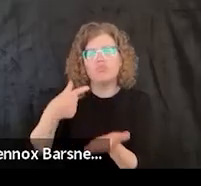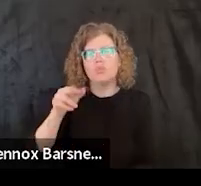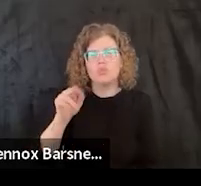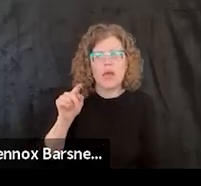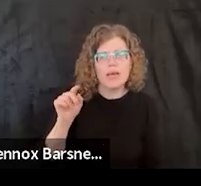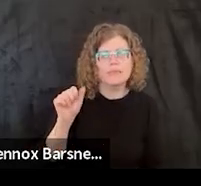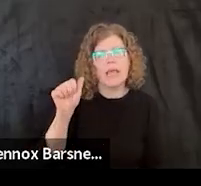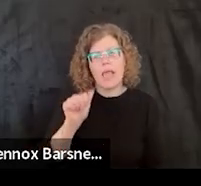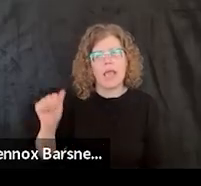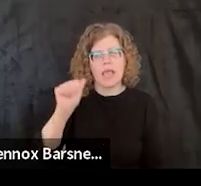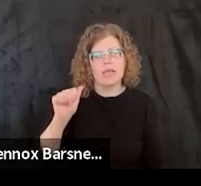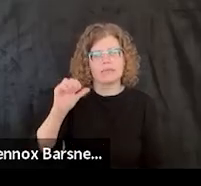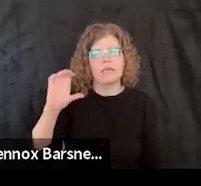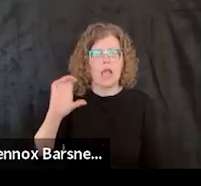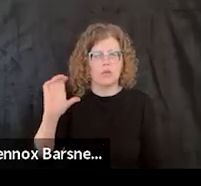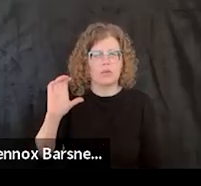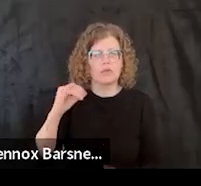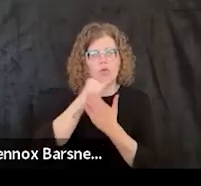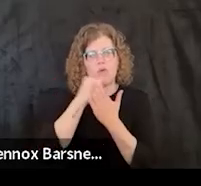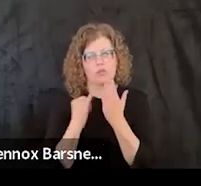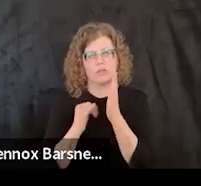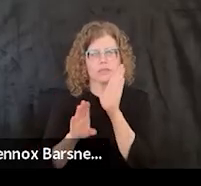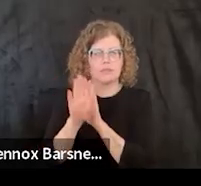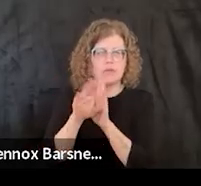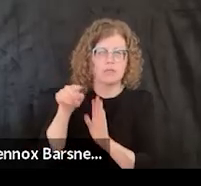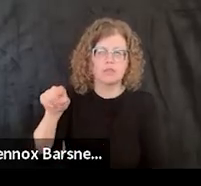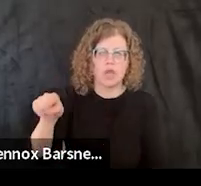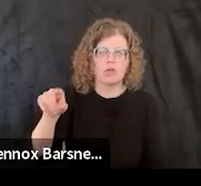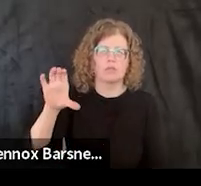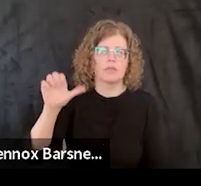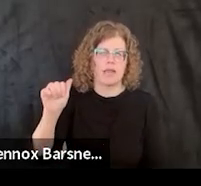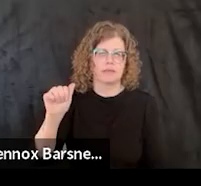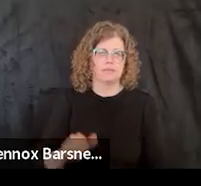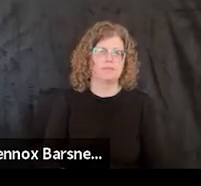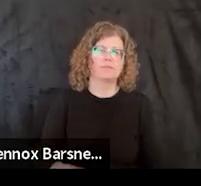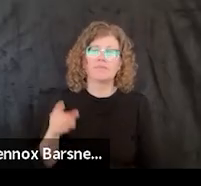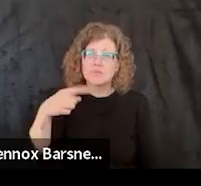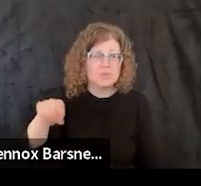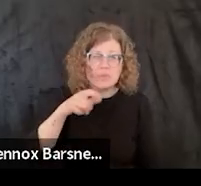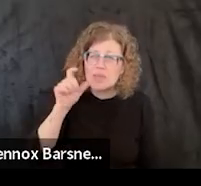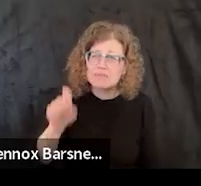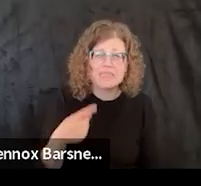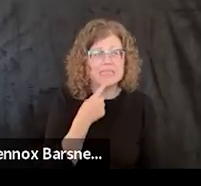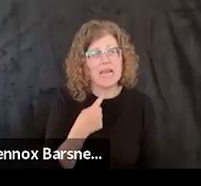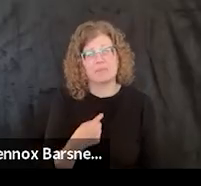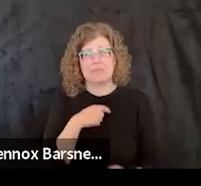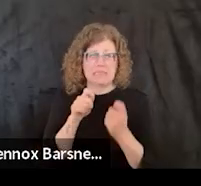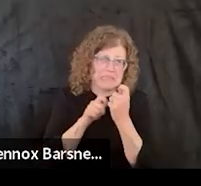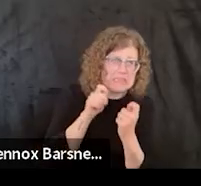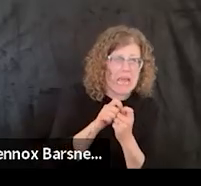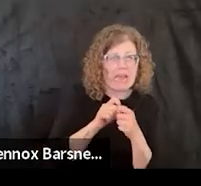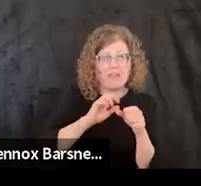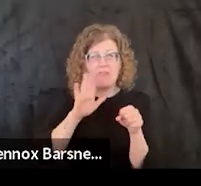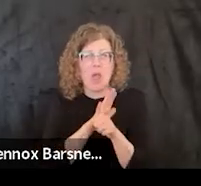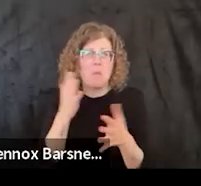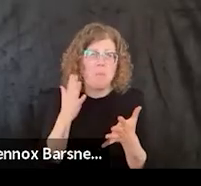You do not need to disclose any specific details about the barriers you experience unless you wish to. For example,